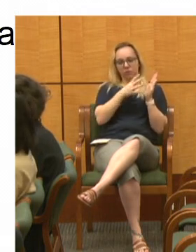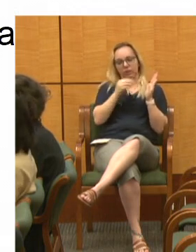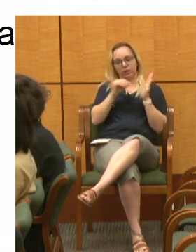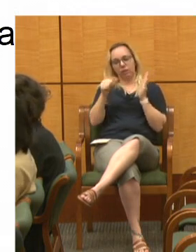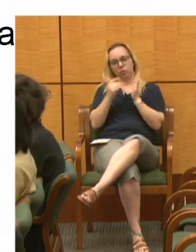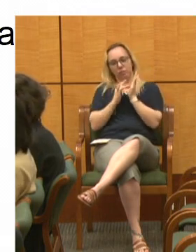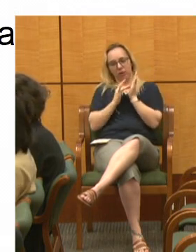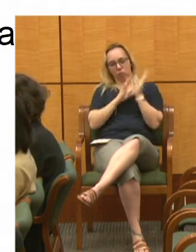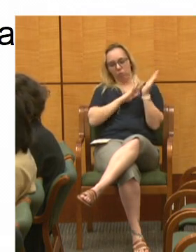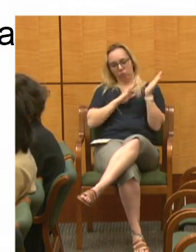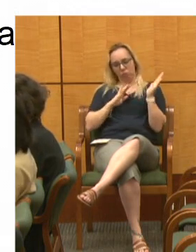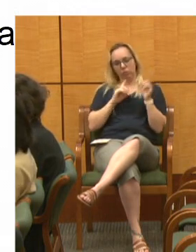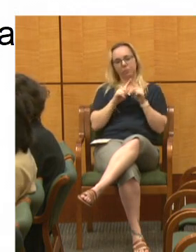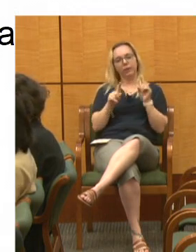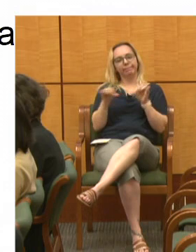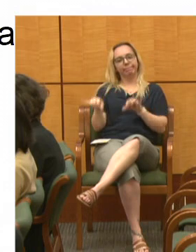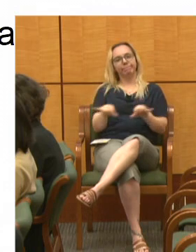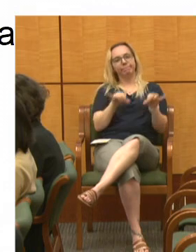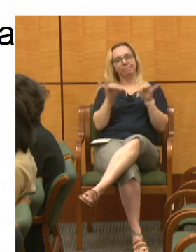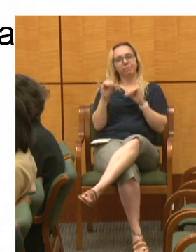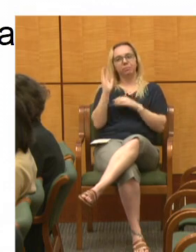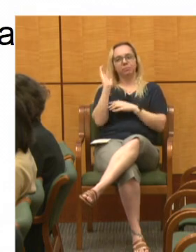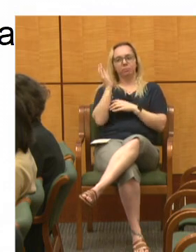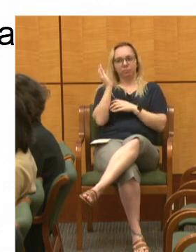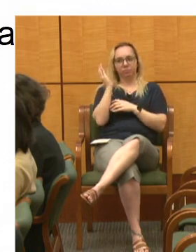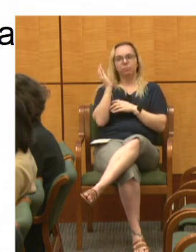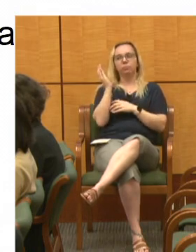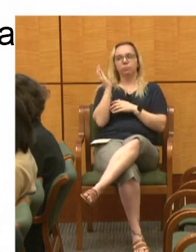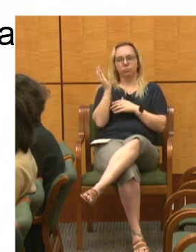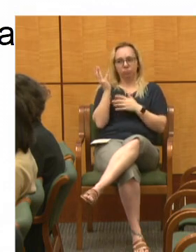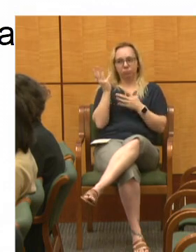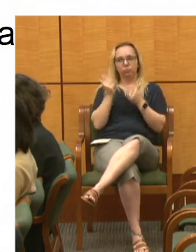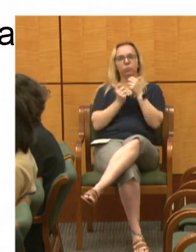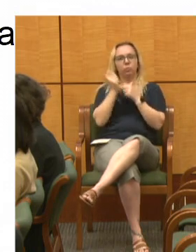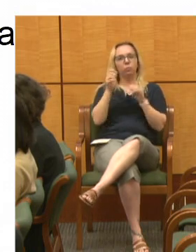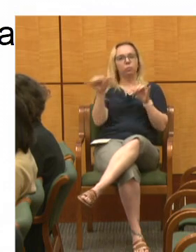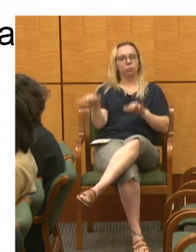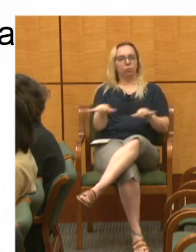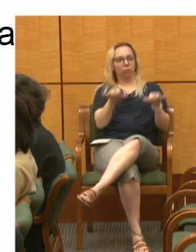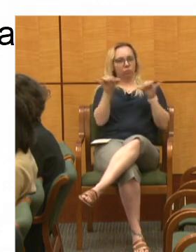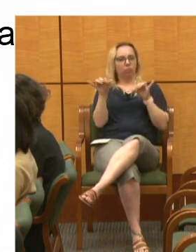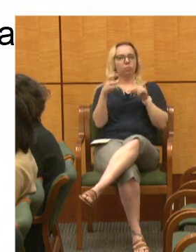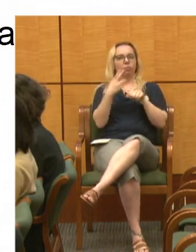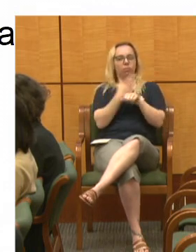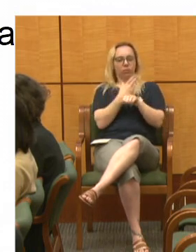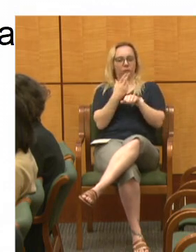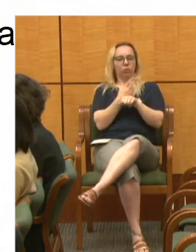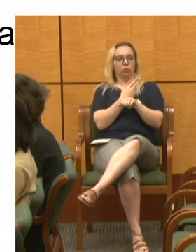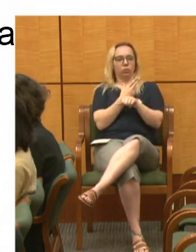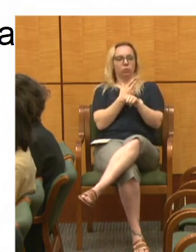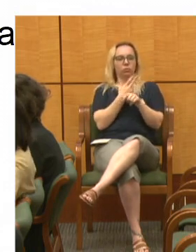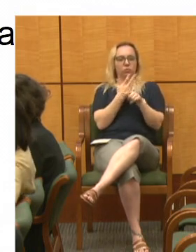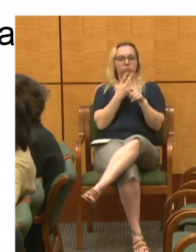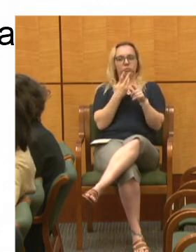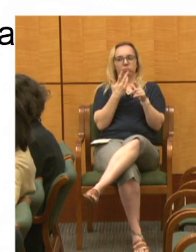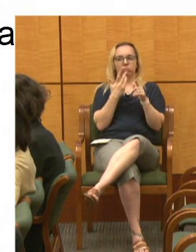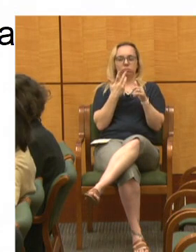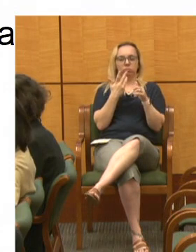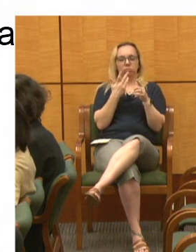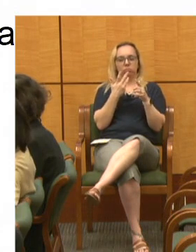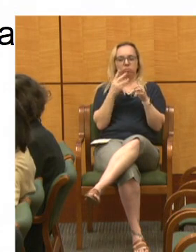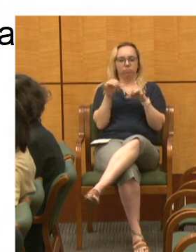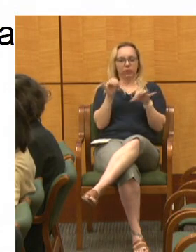do seem to be far and away the most commonly utilized standard for measuring and